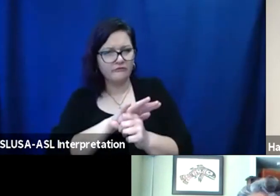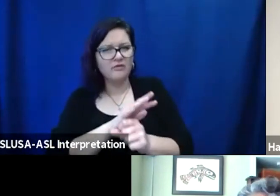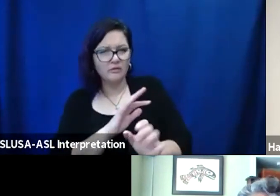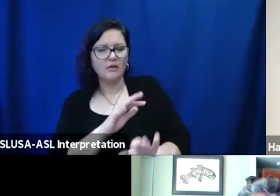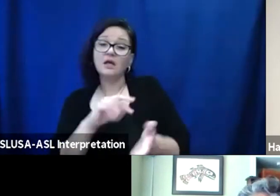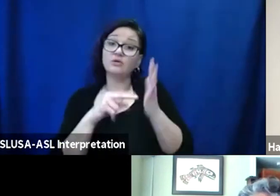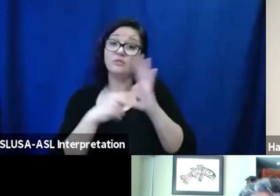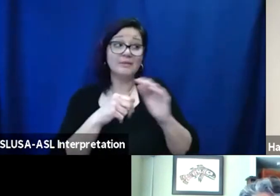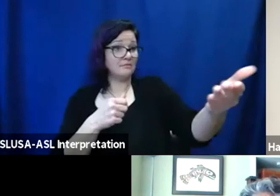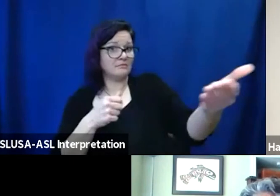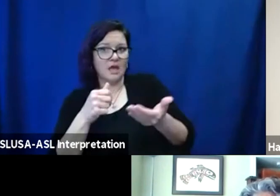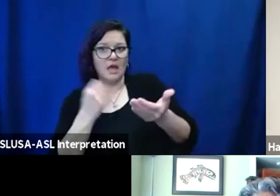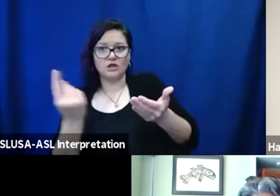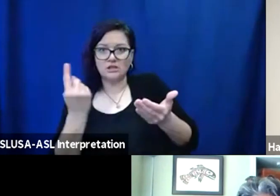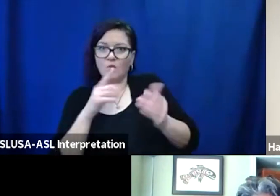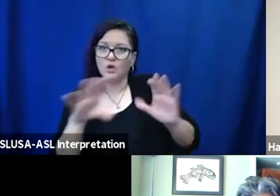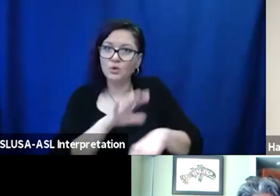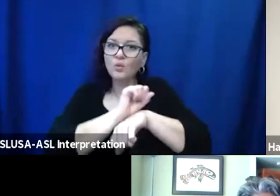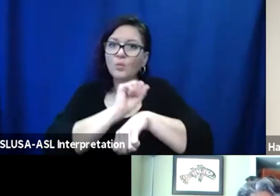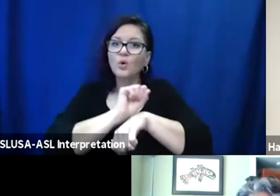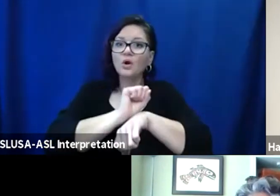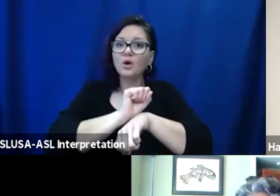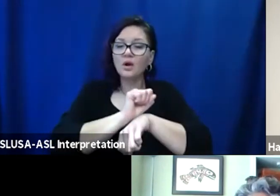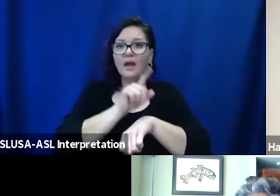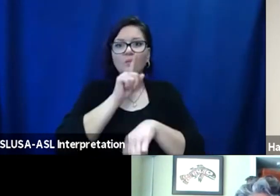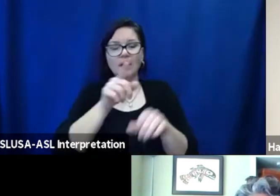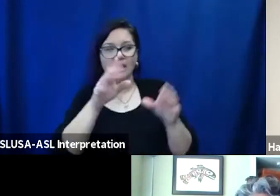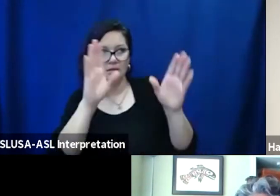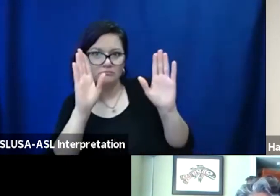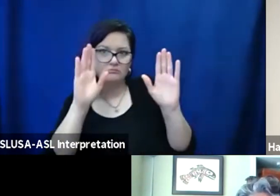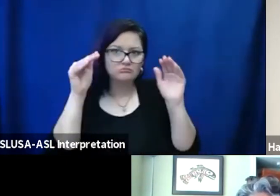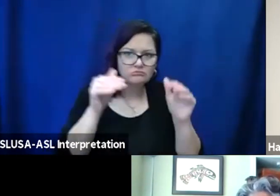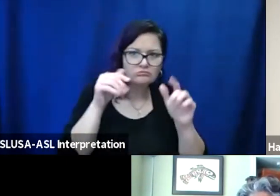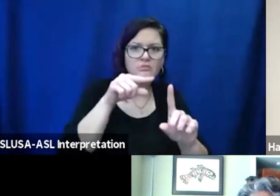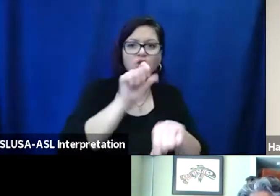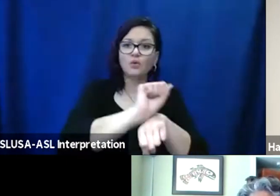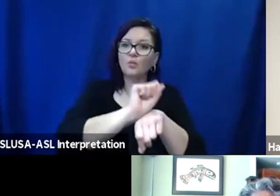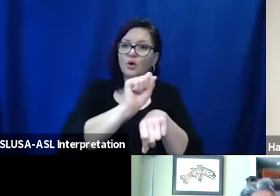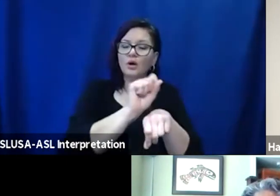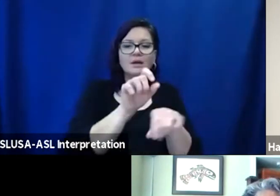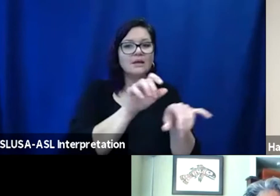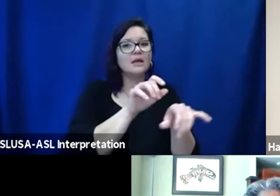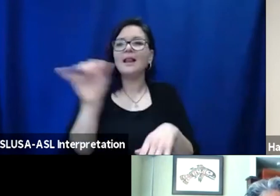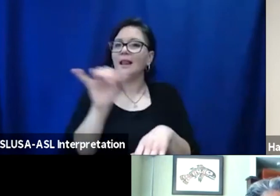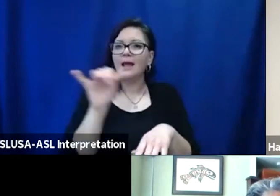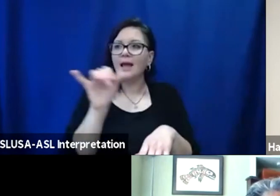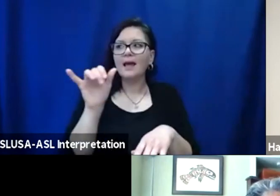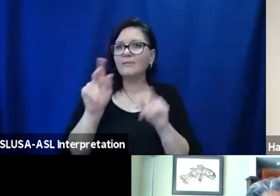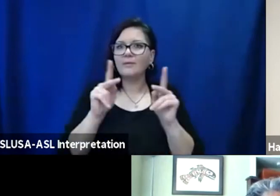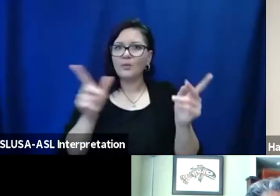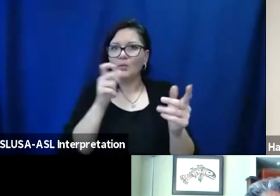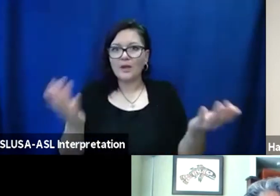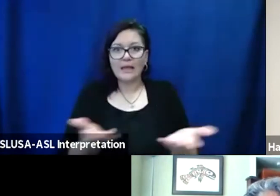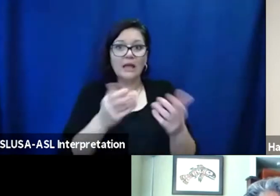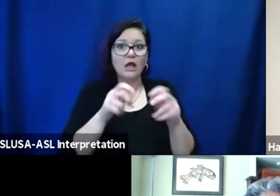hire somebody to do the work and really pay attention to it. Just as everybody online here, our